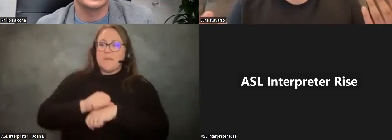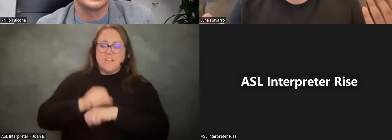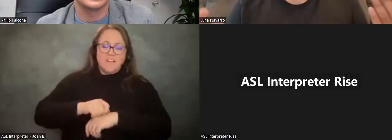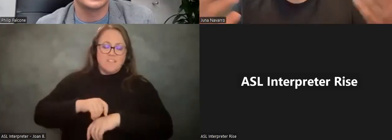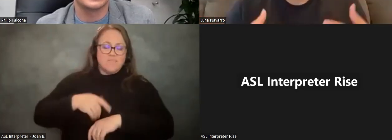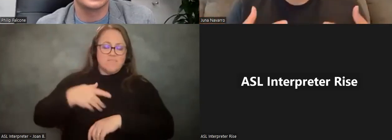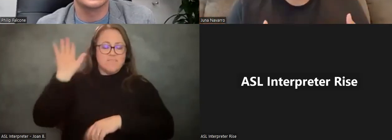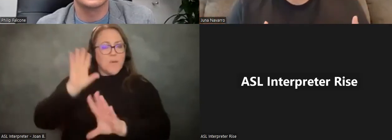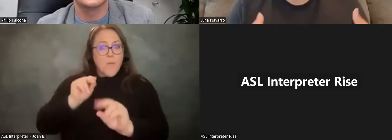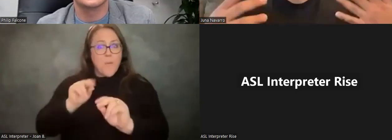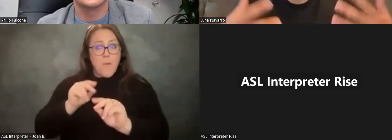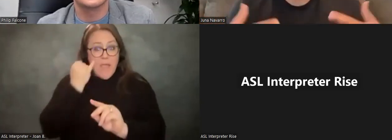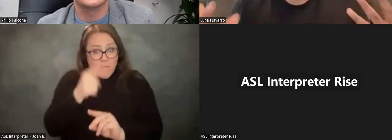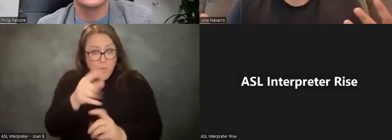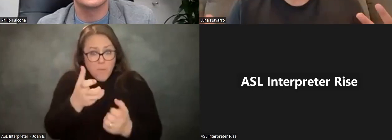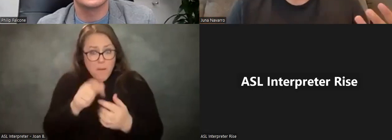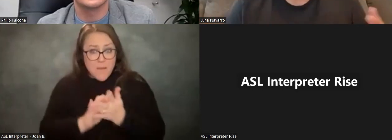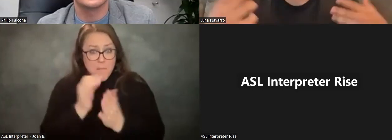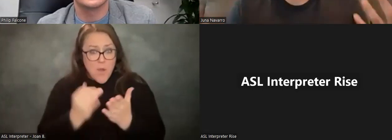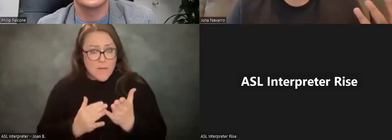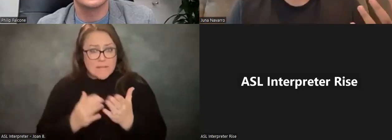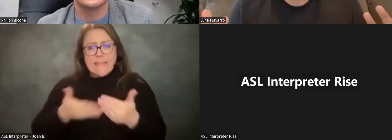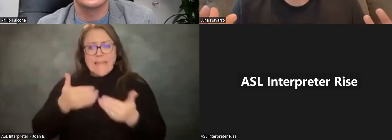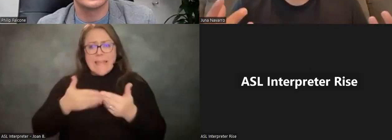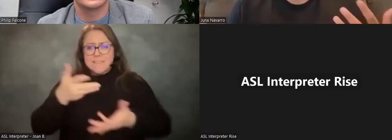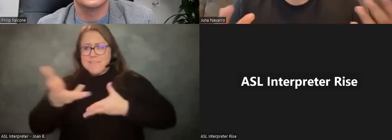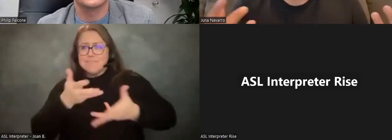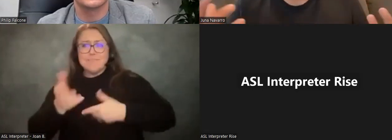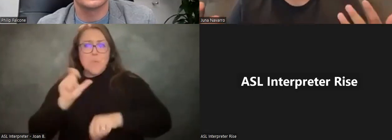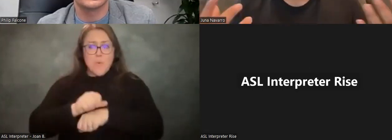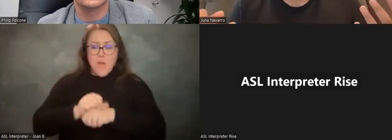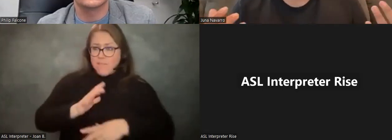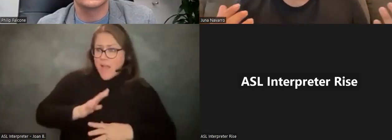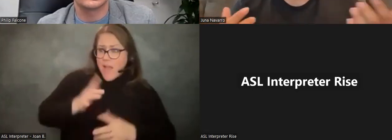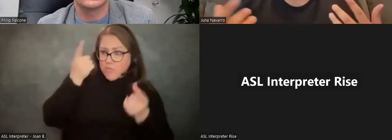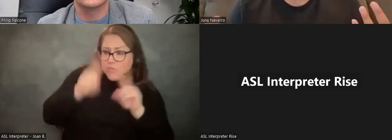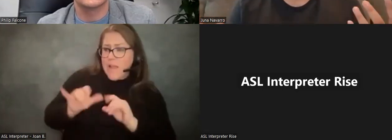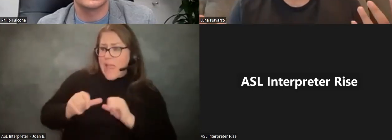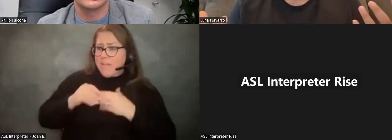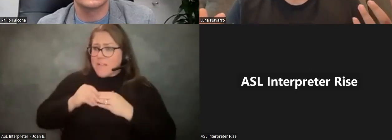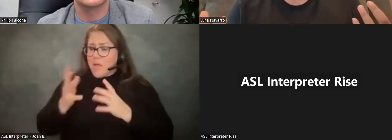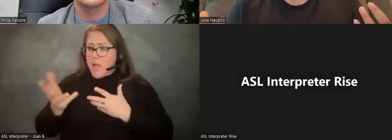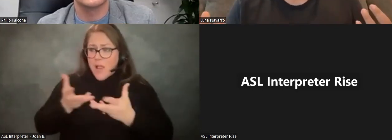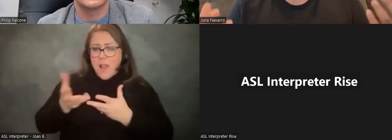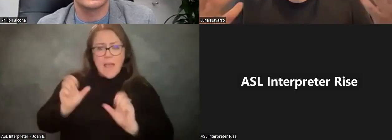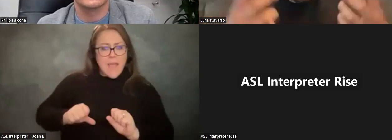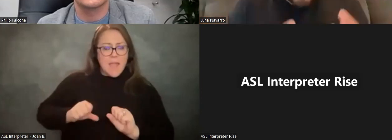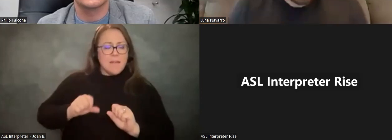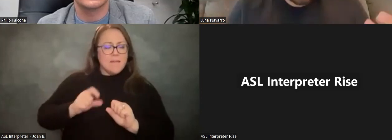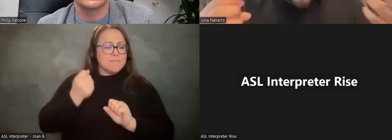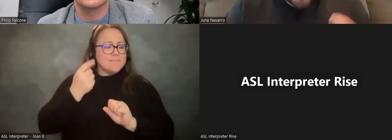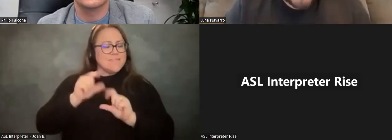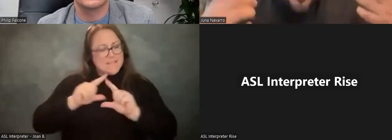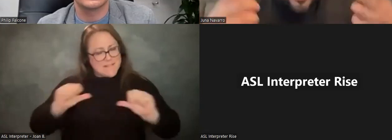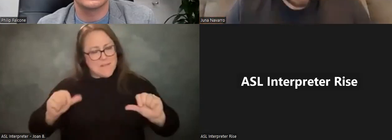down to, it's like, if you want to be an artist that's easy to work with, be open-minded to being a little flexible, but at the same time, I